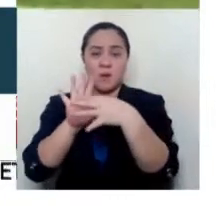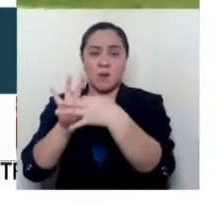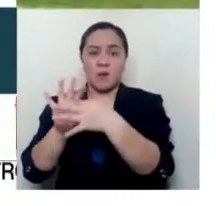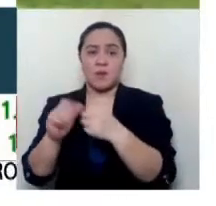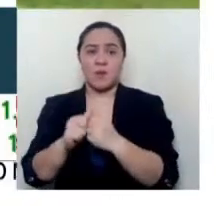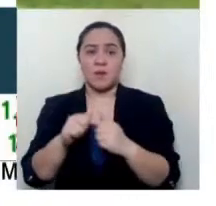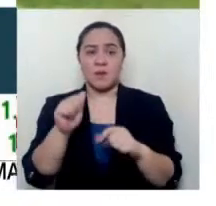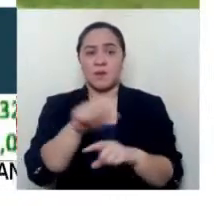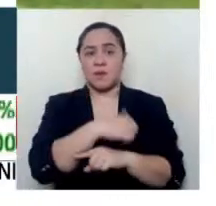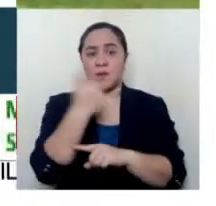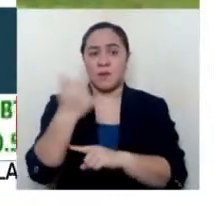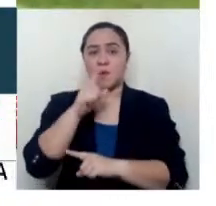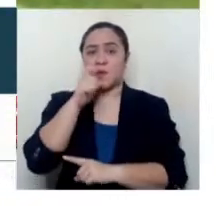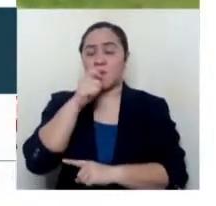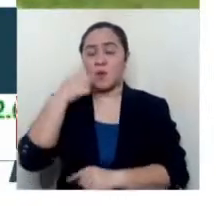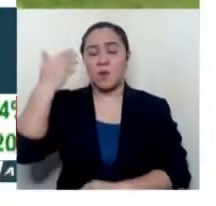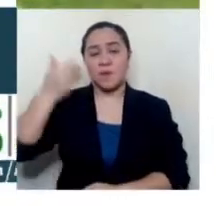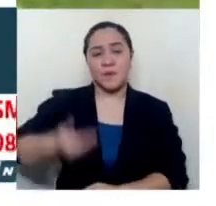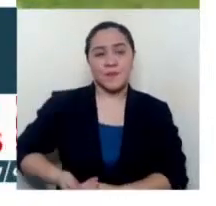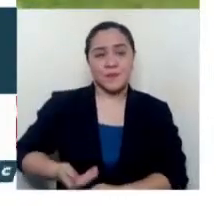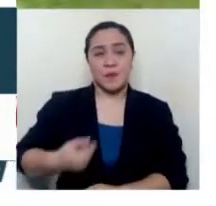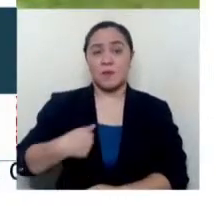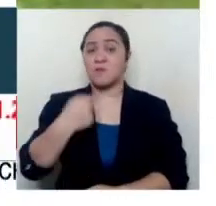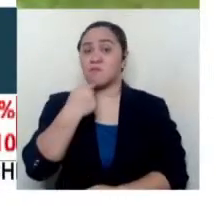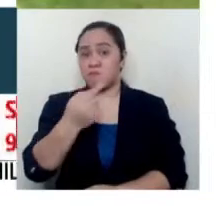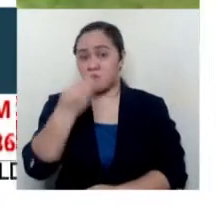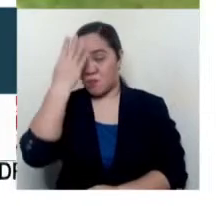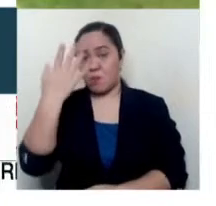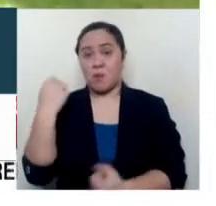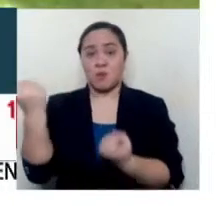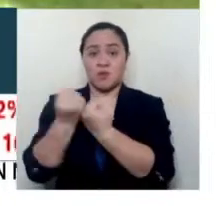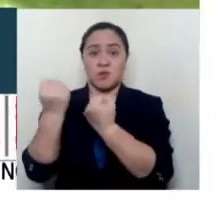naman ako para magsabi? Let's say a BBM supporter would say,